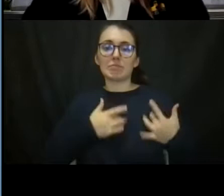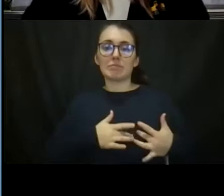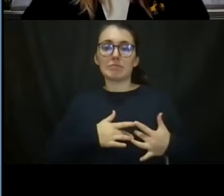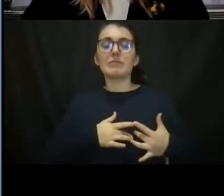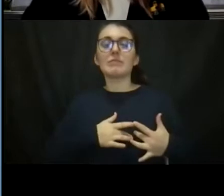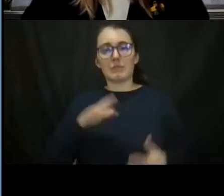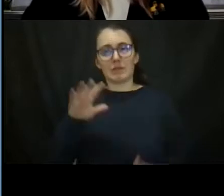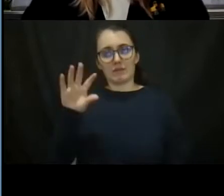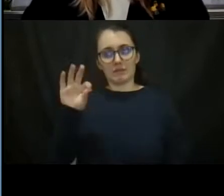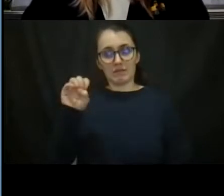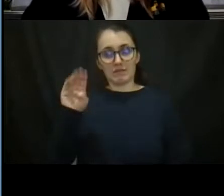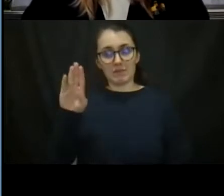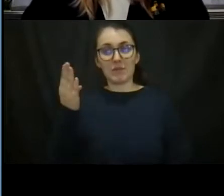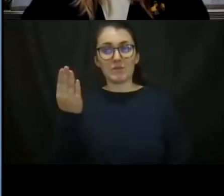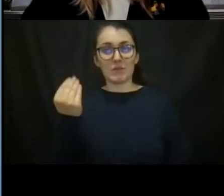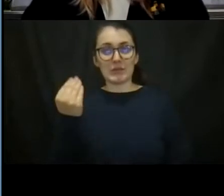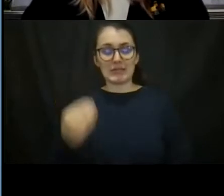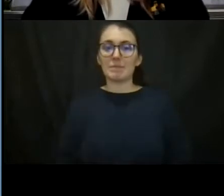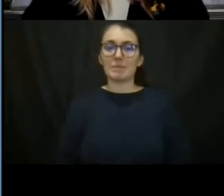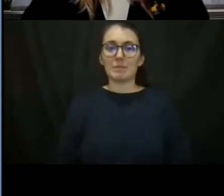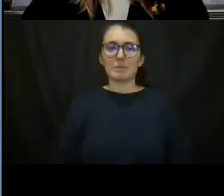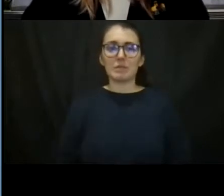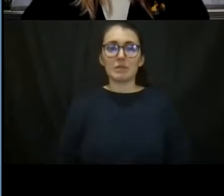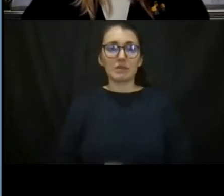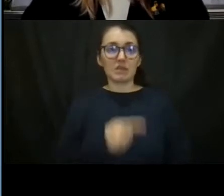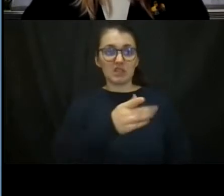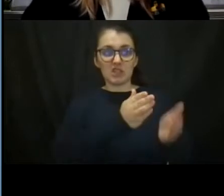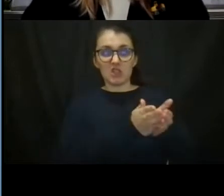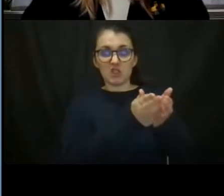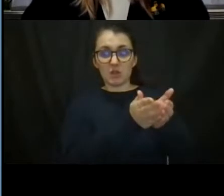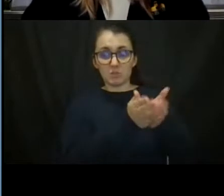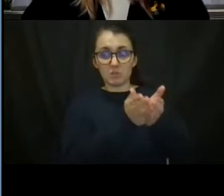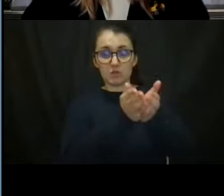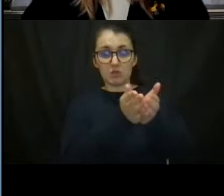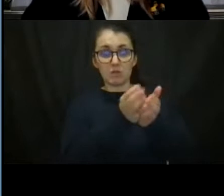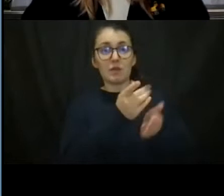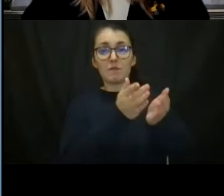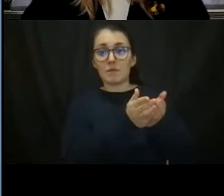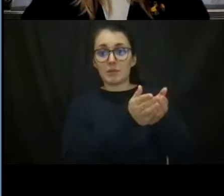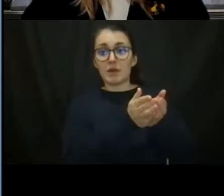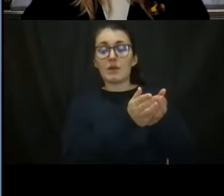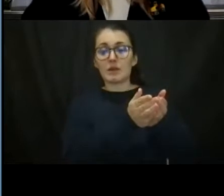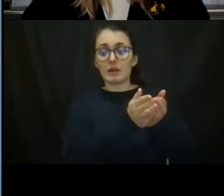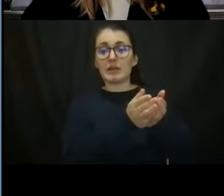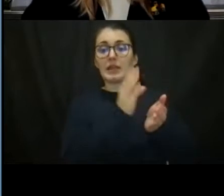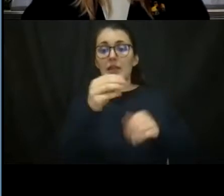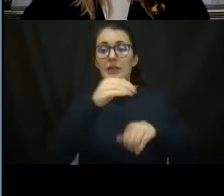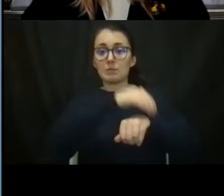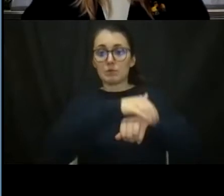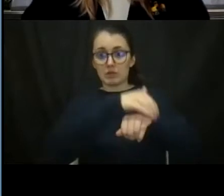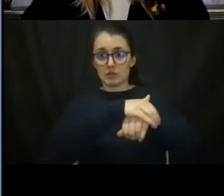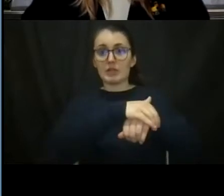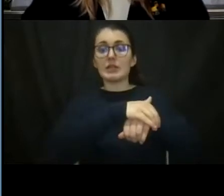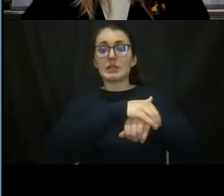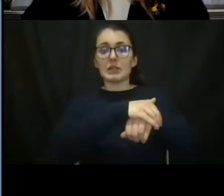1859. You have two ships here in this shield. So you've got an American steamship and also a British warship. So